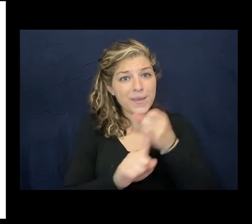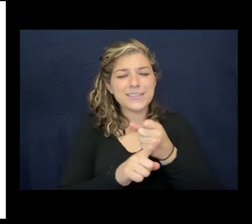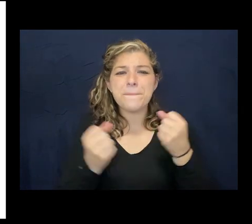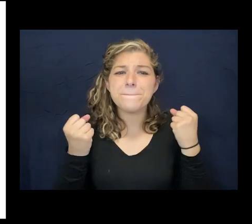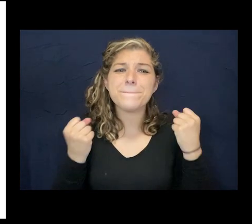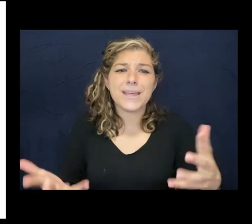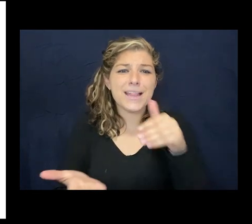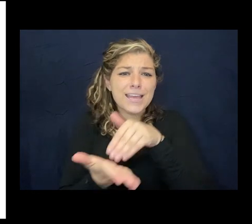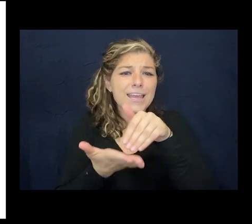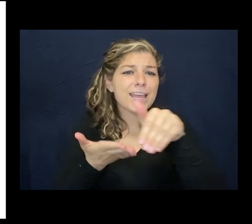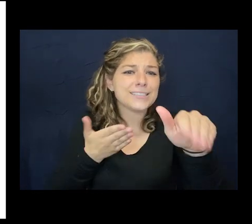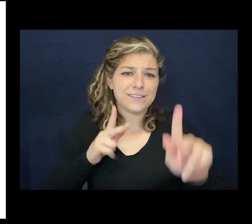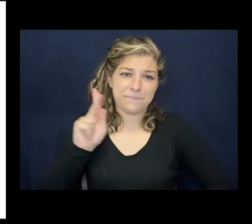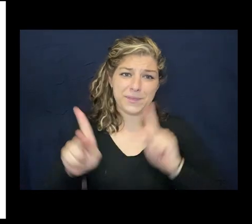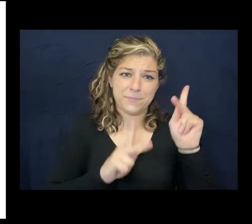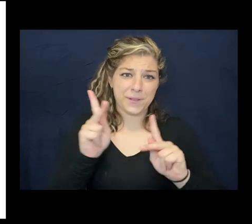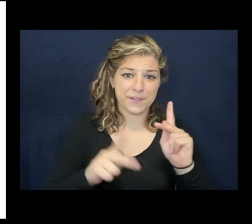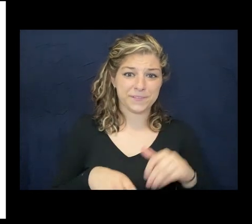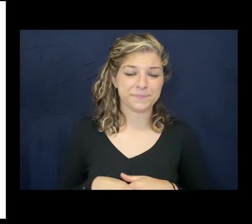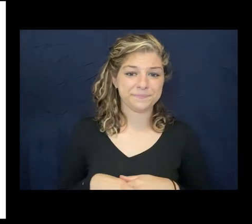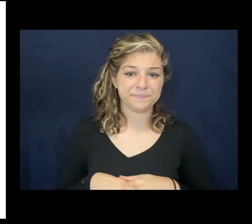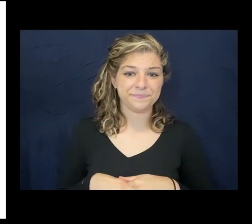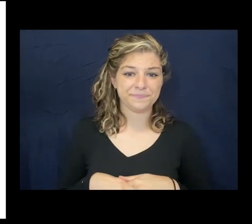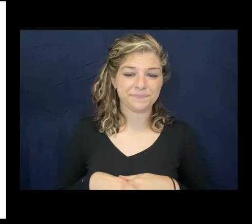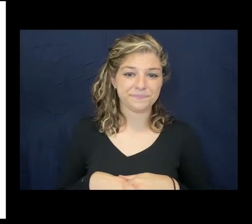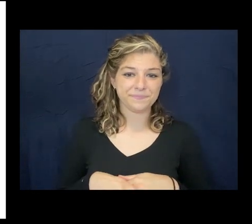impacting millions of people.